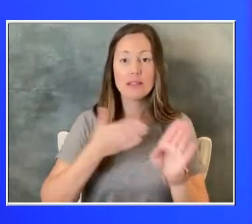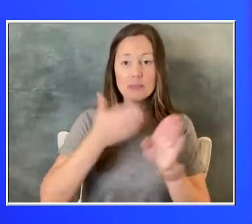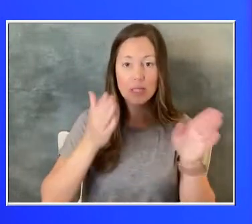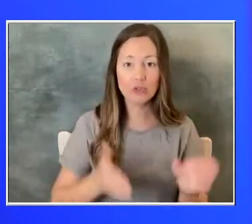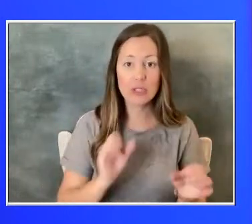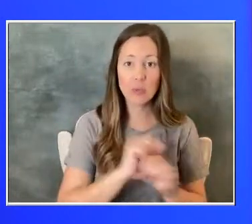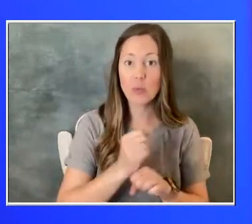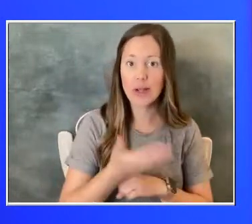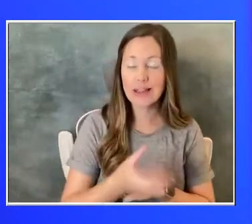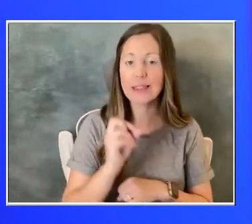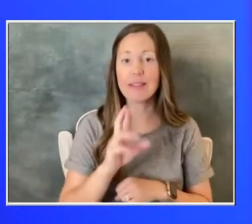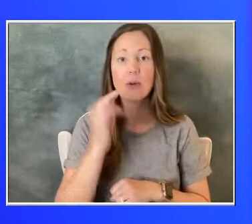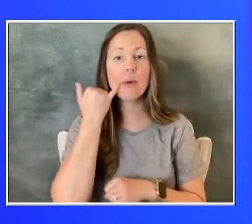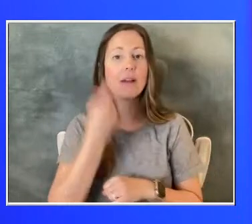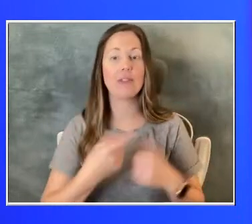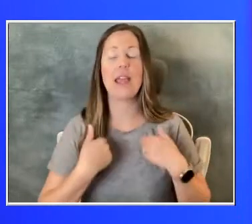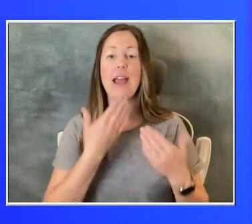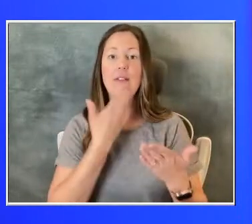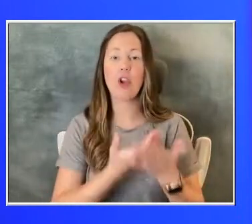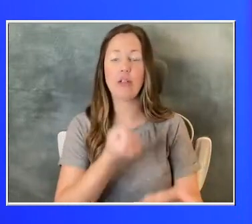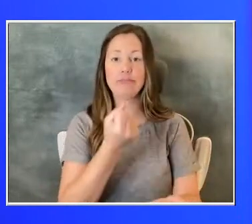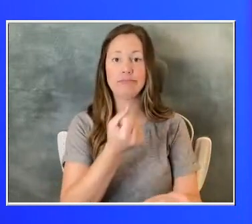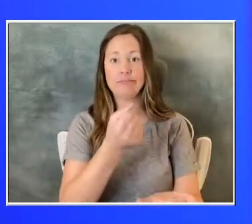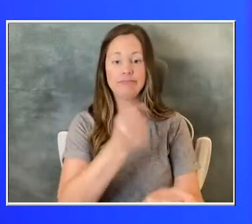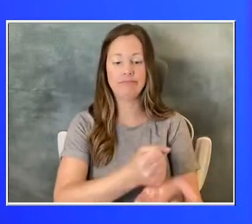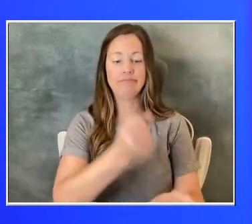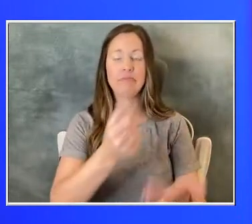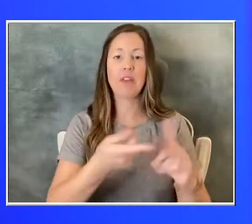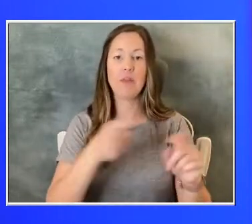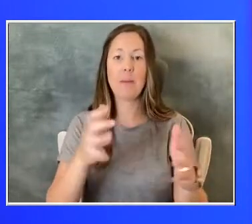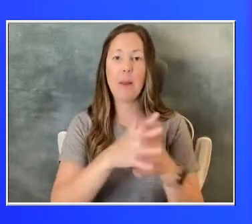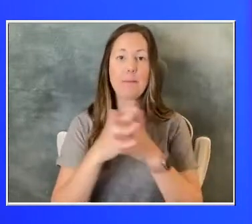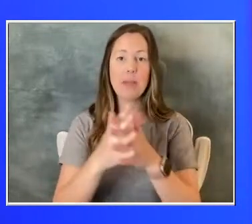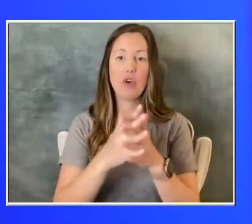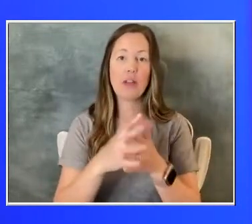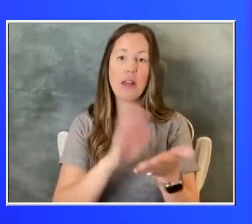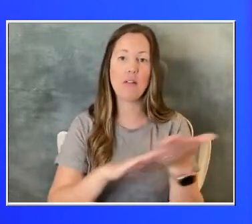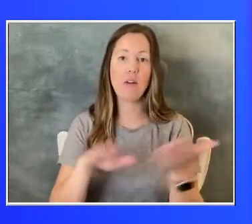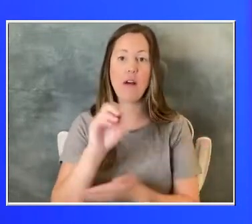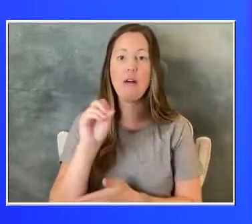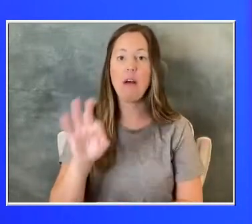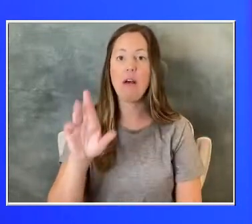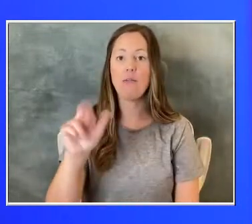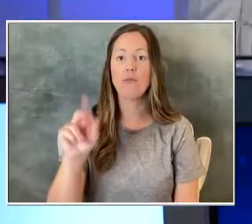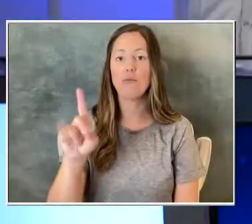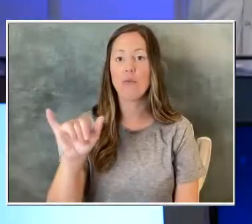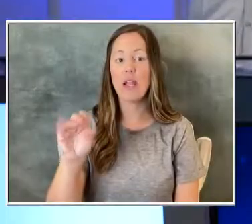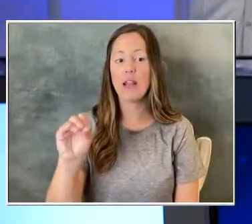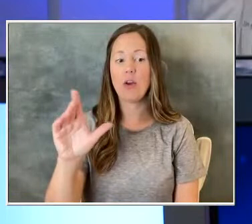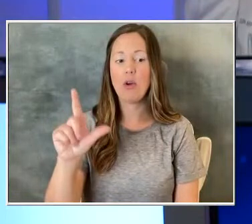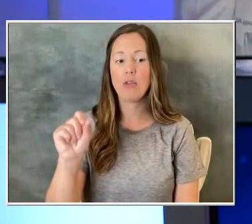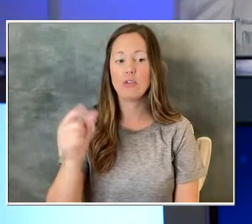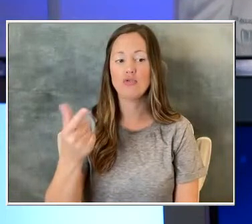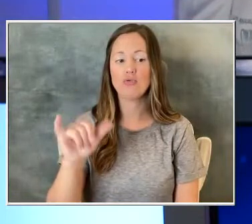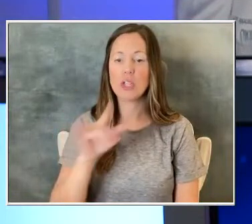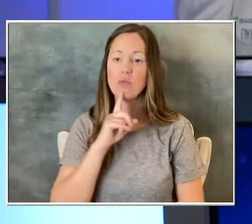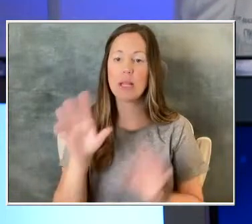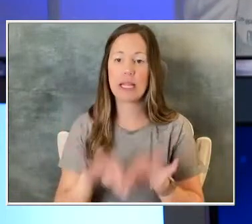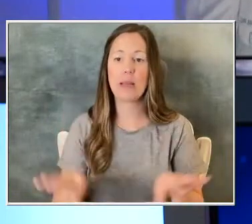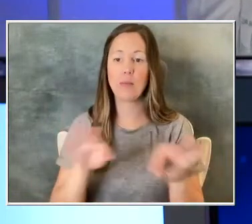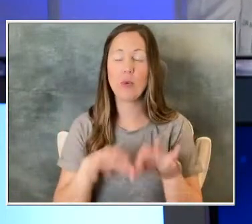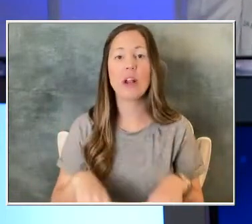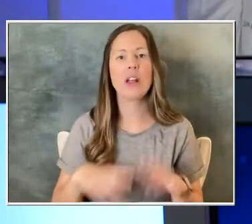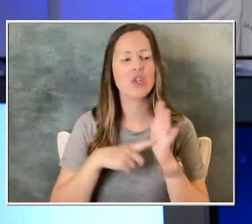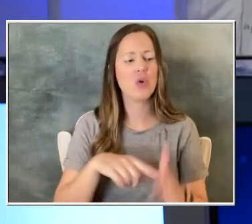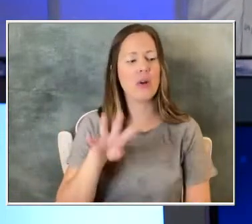if they have good accreditation from the American College of Radiology. Those things are really important. So one study showed that 42% of breast cancer